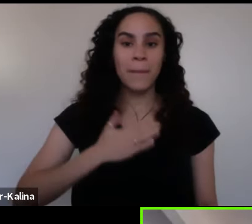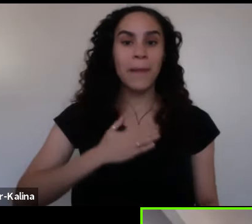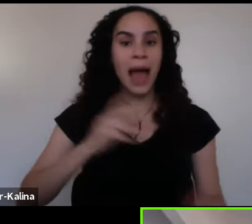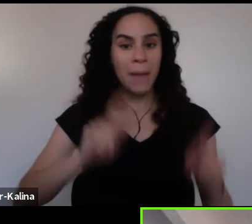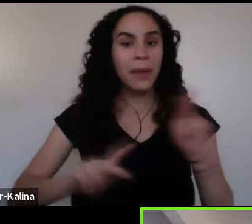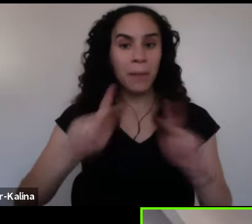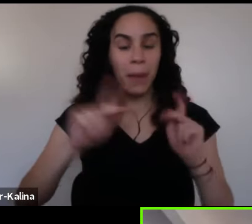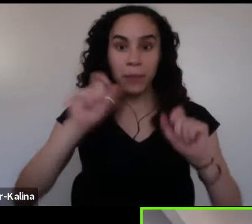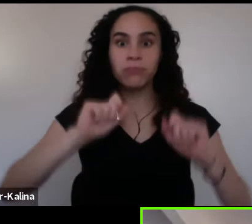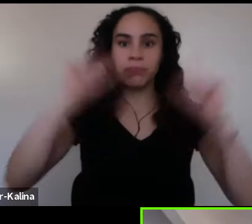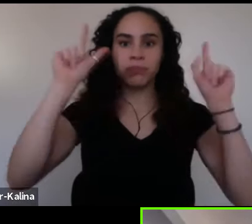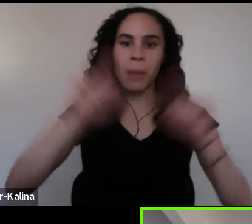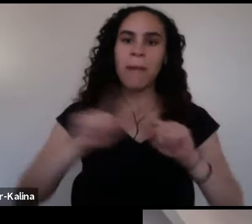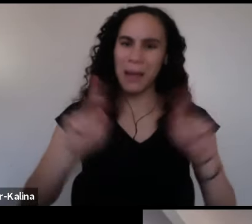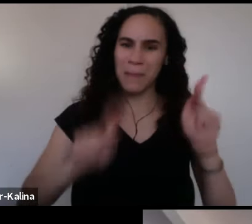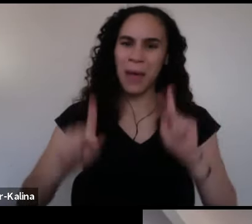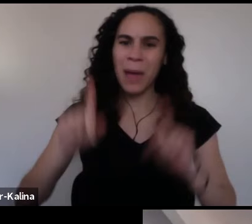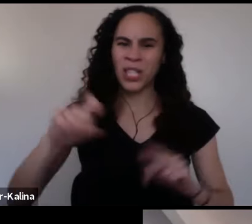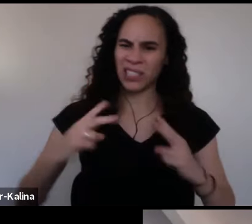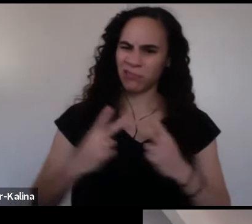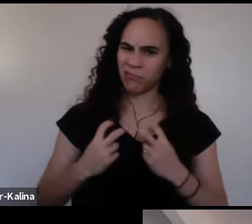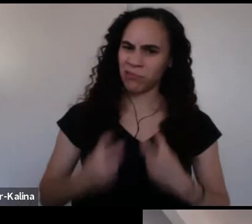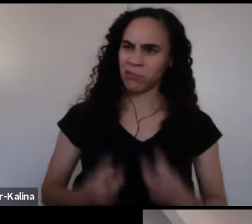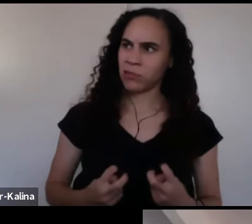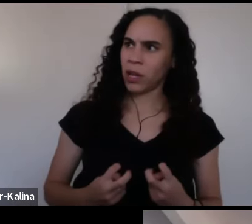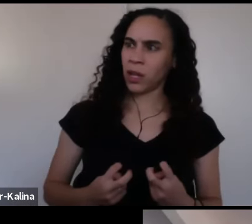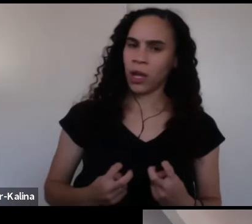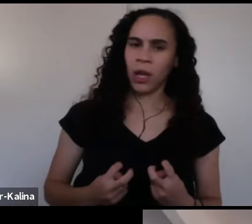deep and ask why now. Yeah.